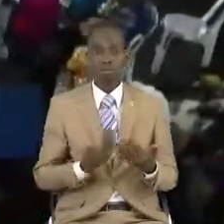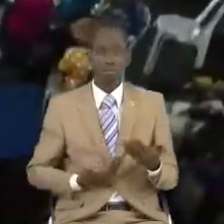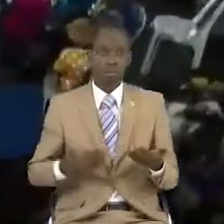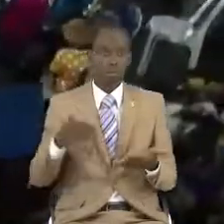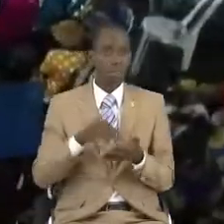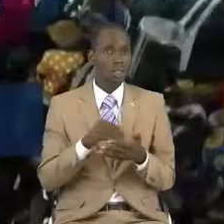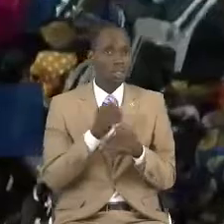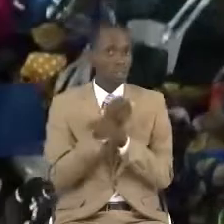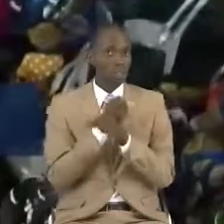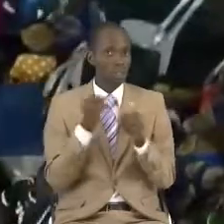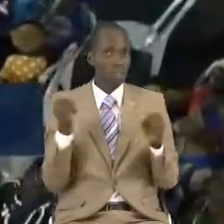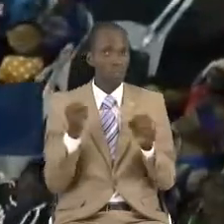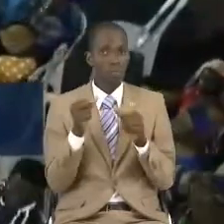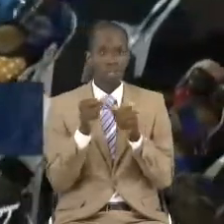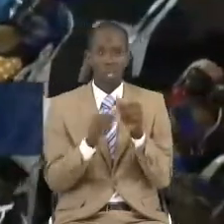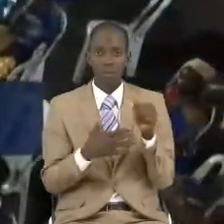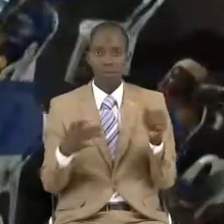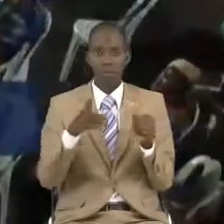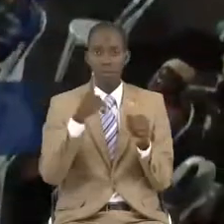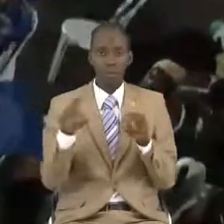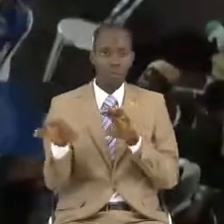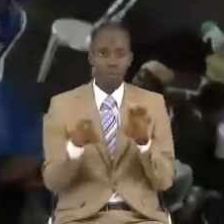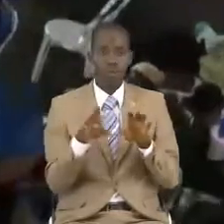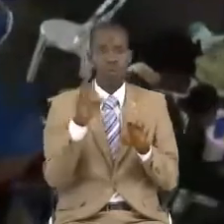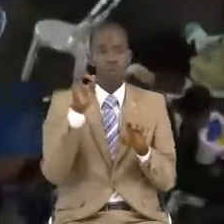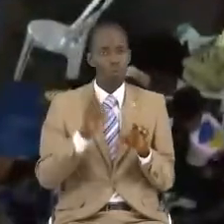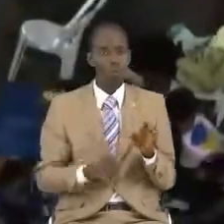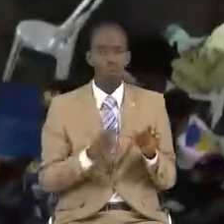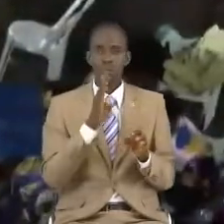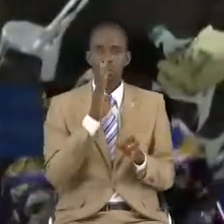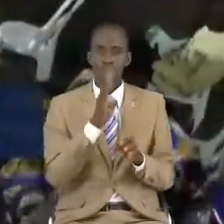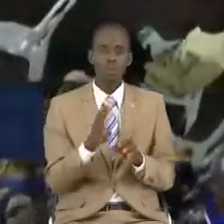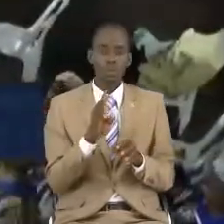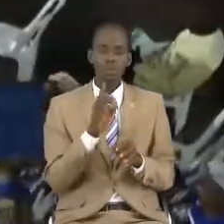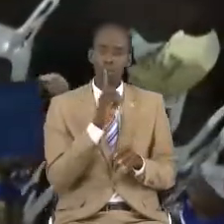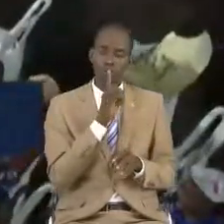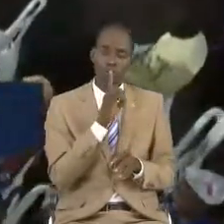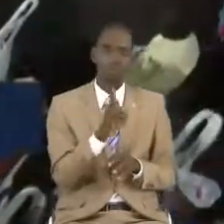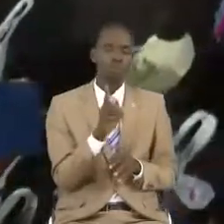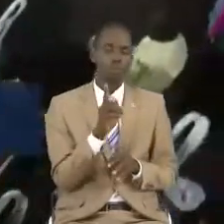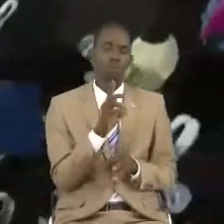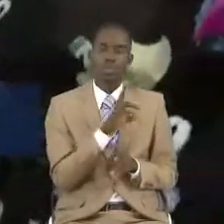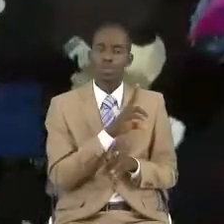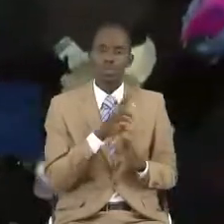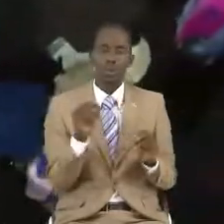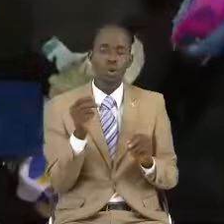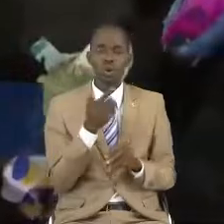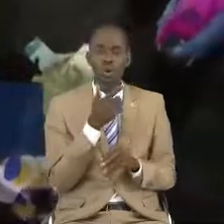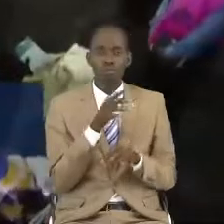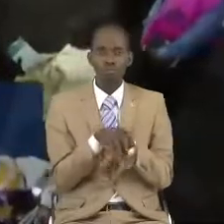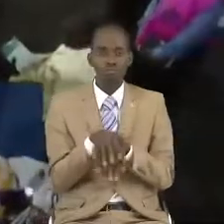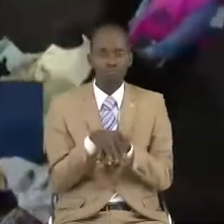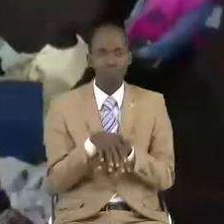everything you do now must be real no pretense no hypocrisy